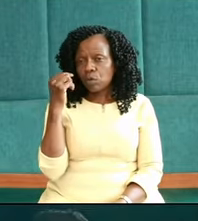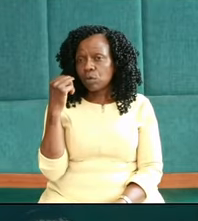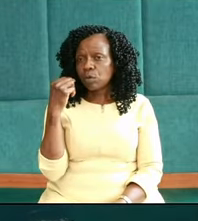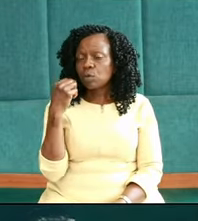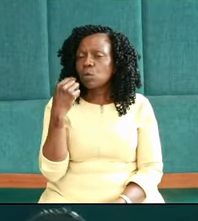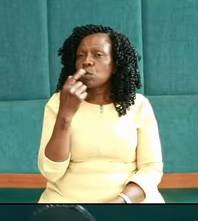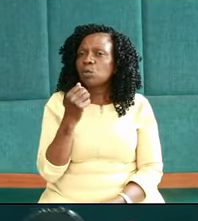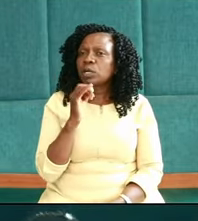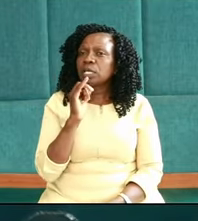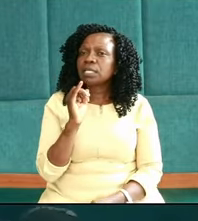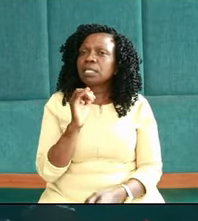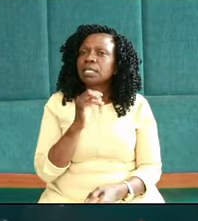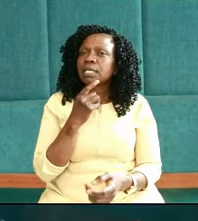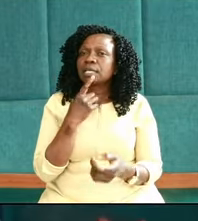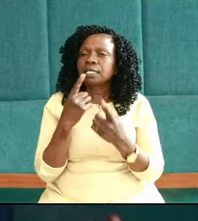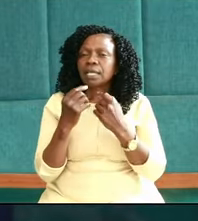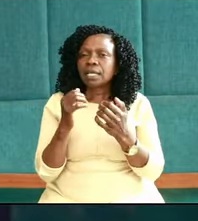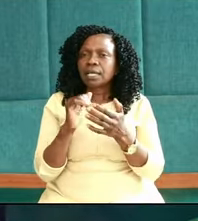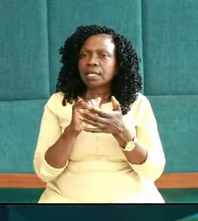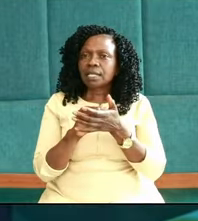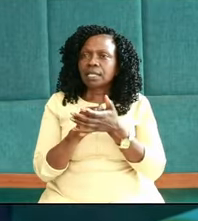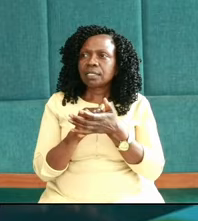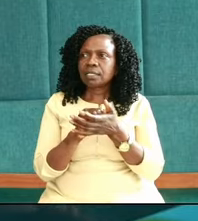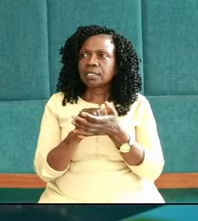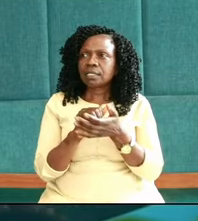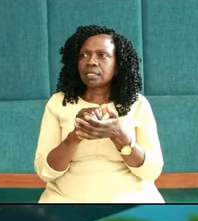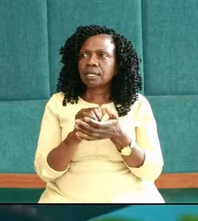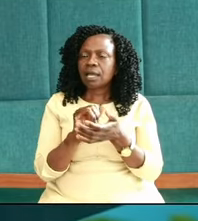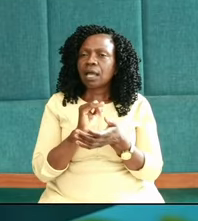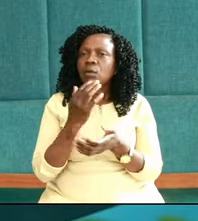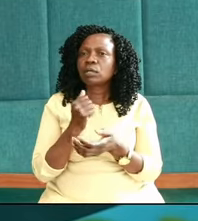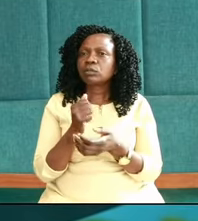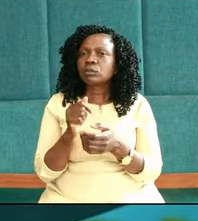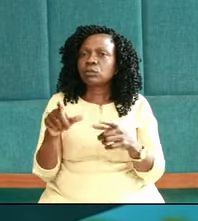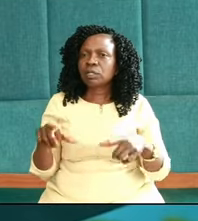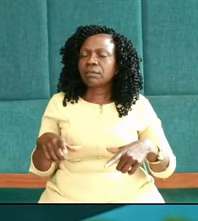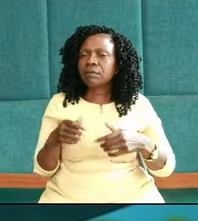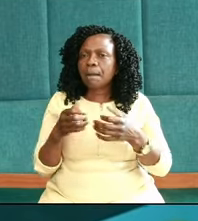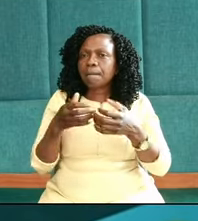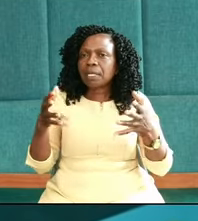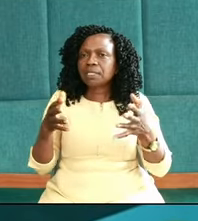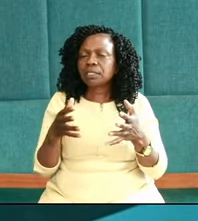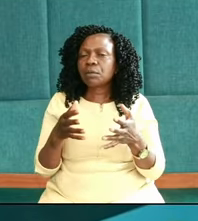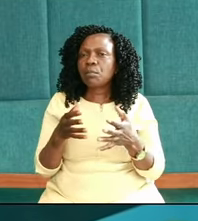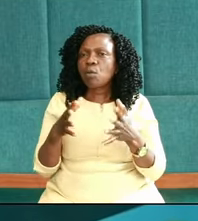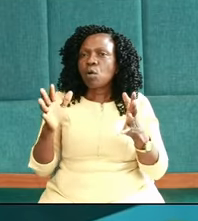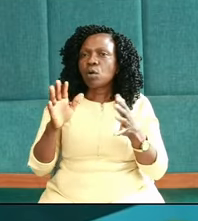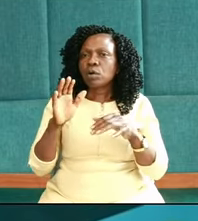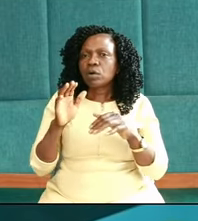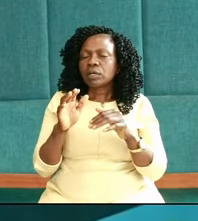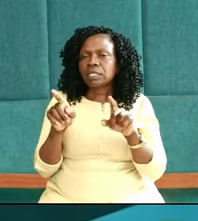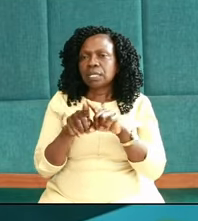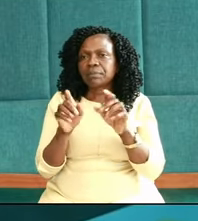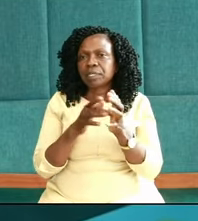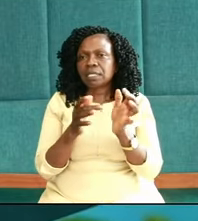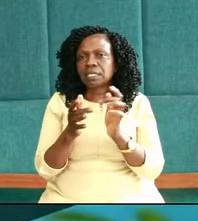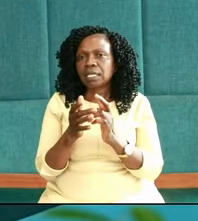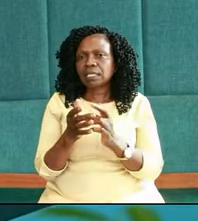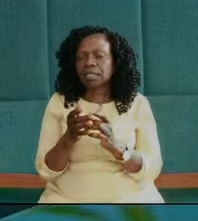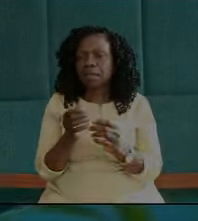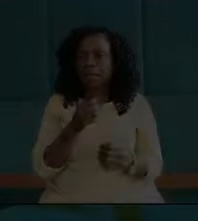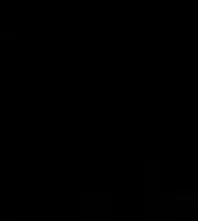strangely dim, that I may be much closer to Jesus? Can I see you? Please rise up.